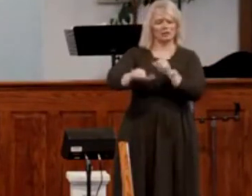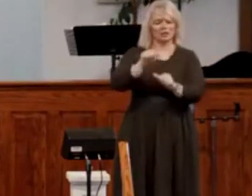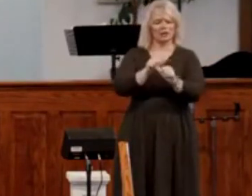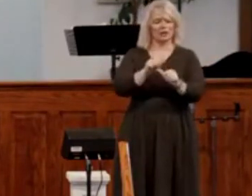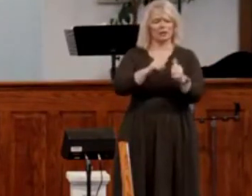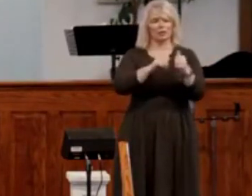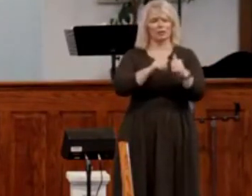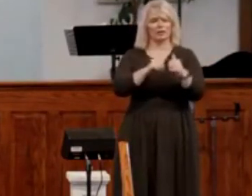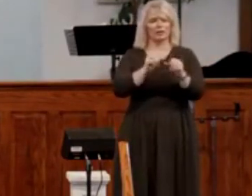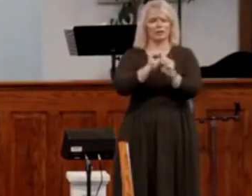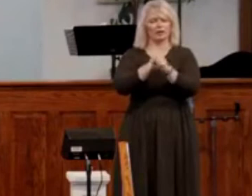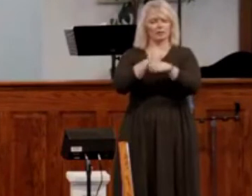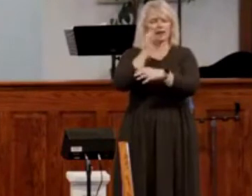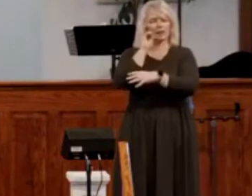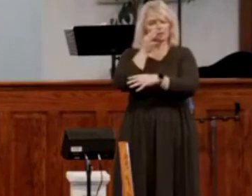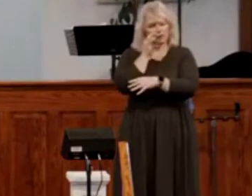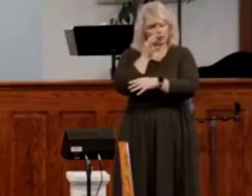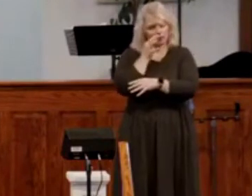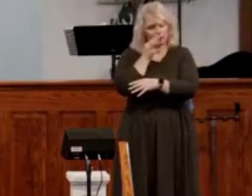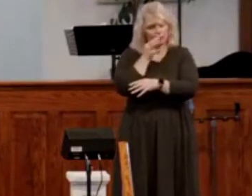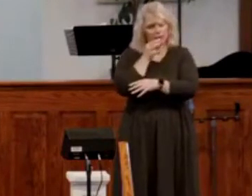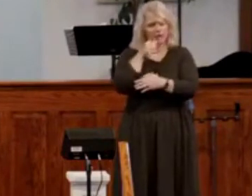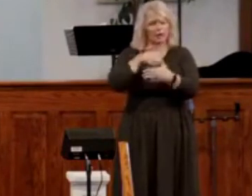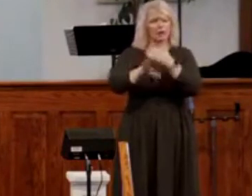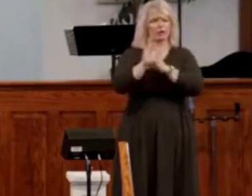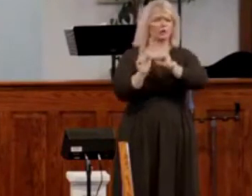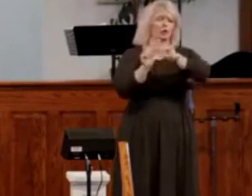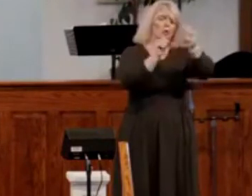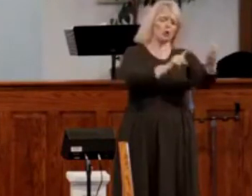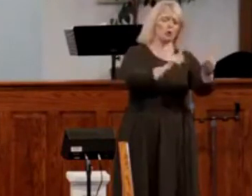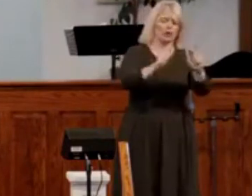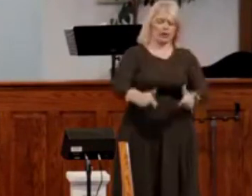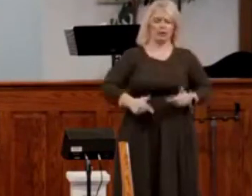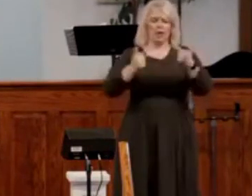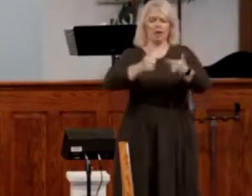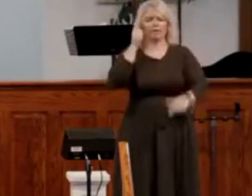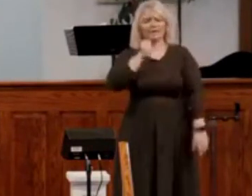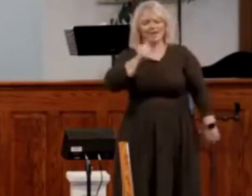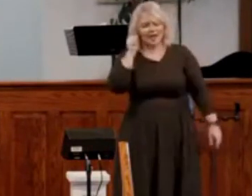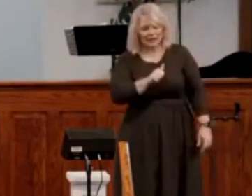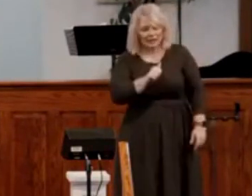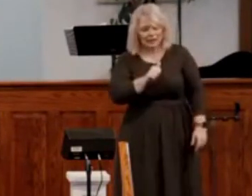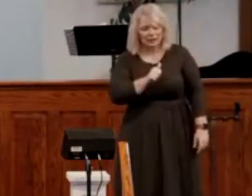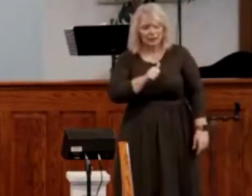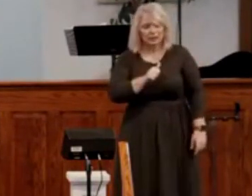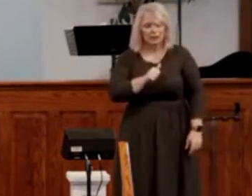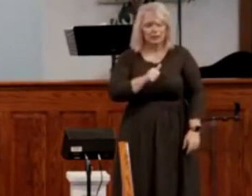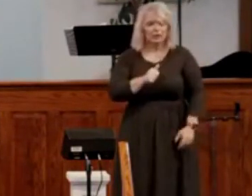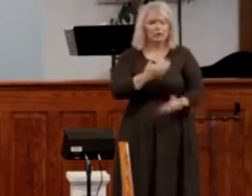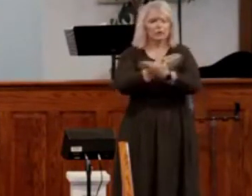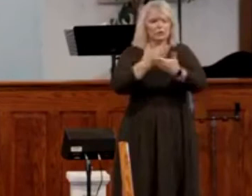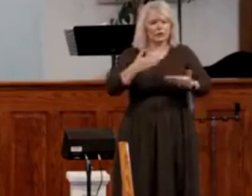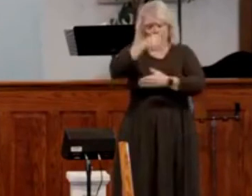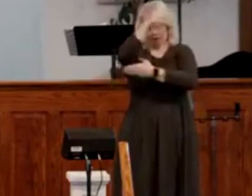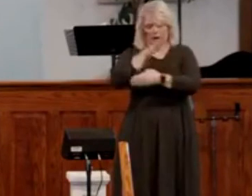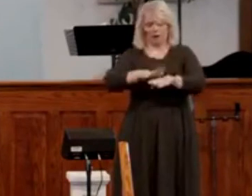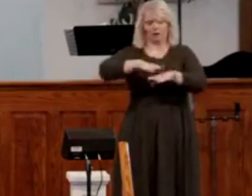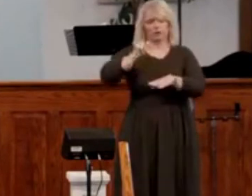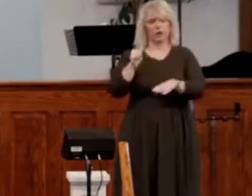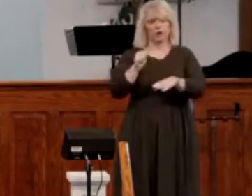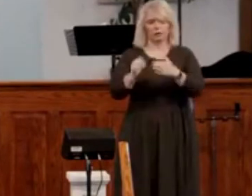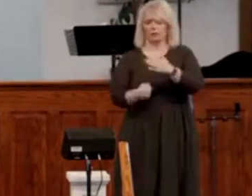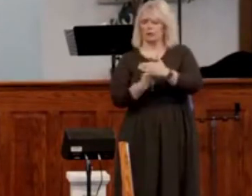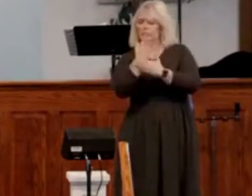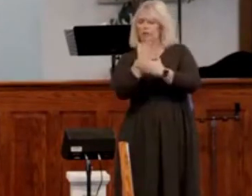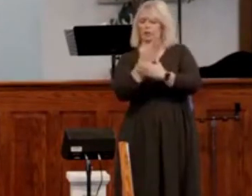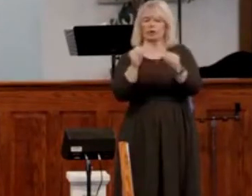and be the people God's called us to be in your going, in your life, in your daily walk, those are the things that God has called you to be and to be growing and